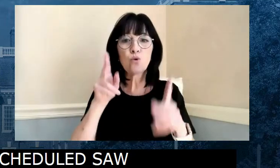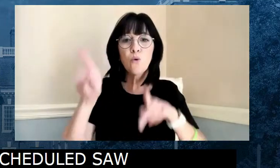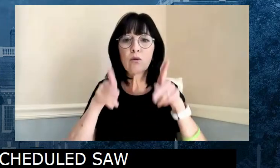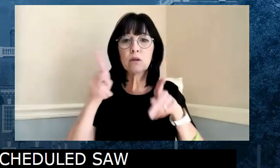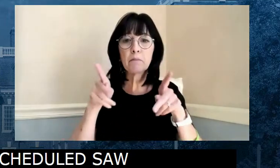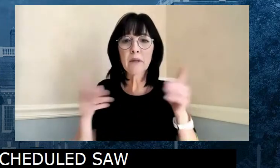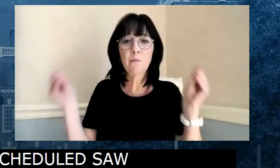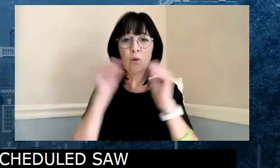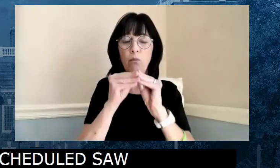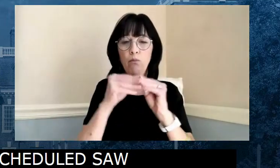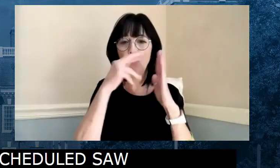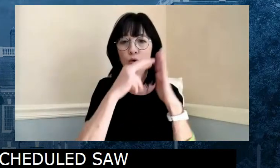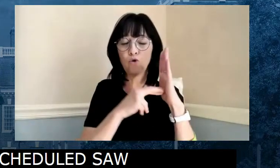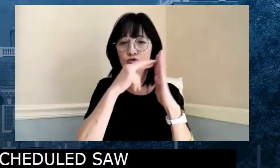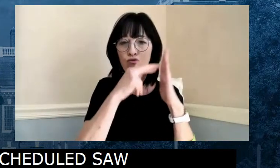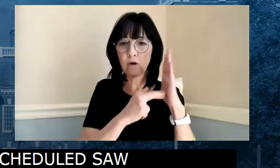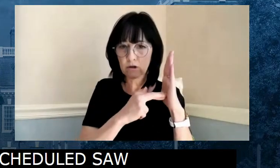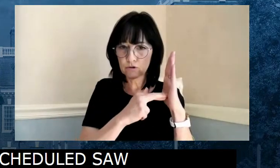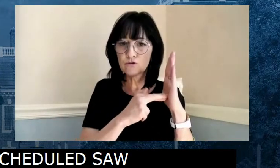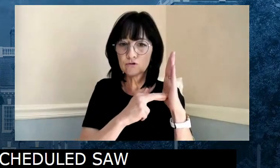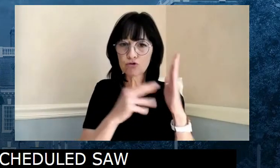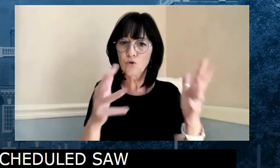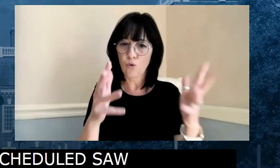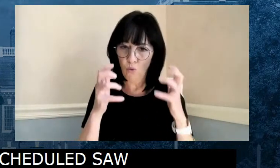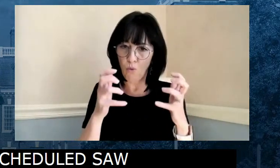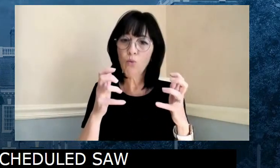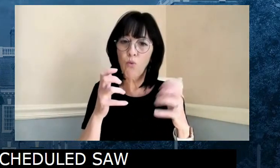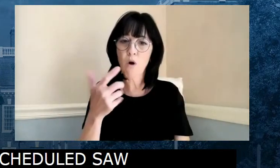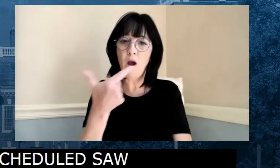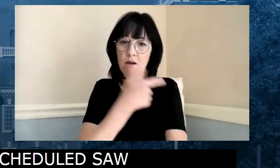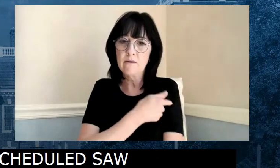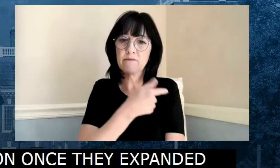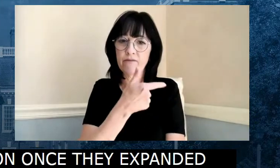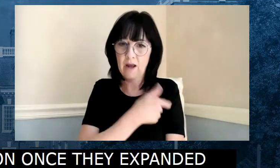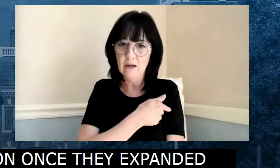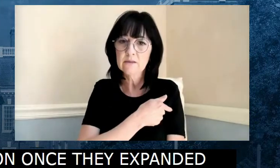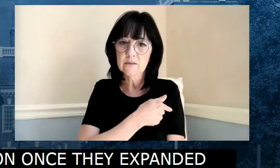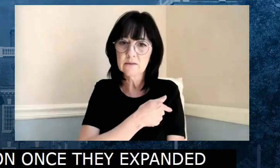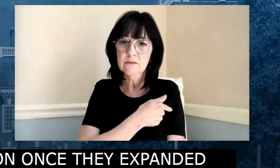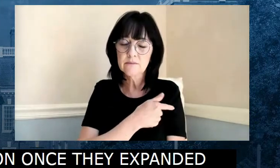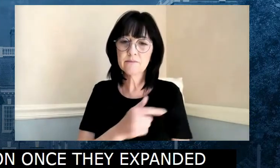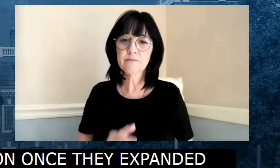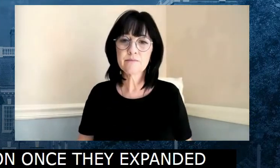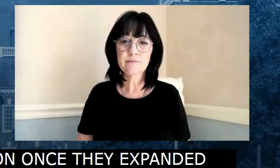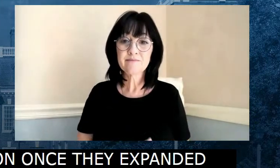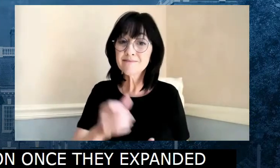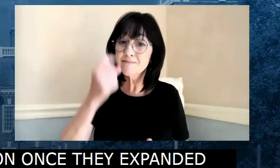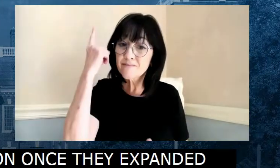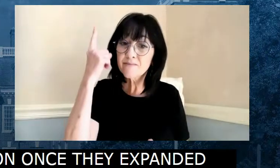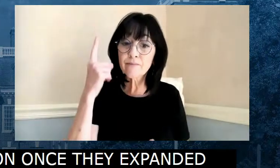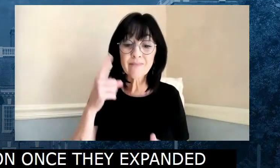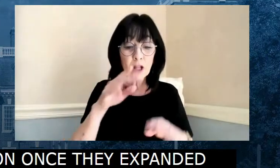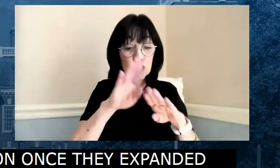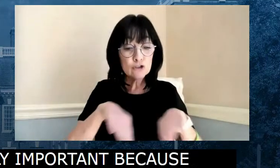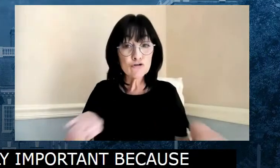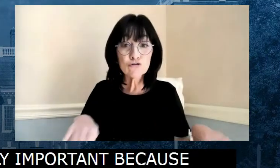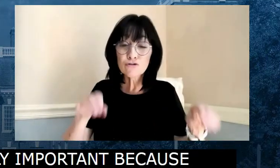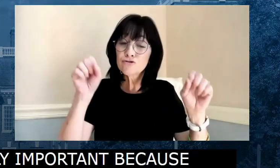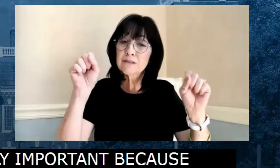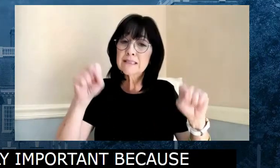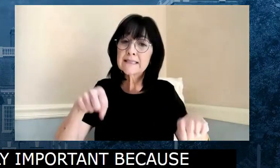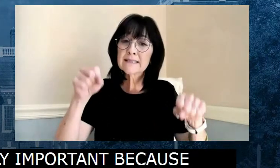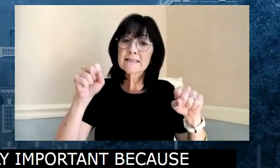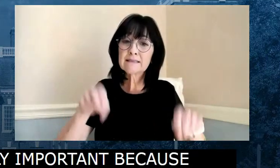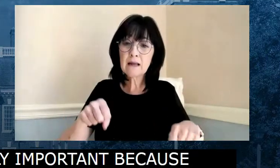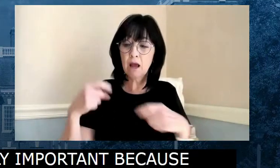as well. This is really important because although children in the past have been less likely